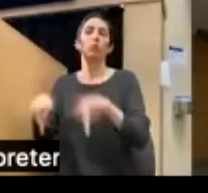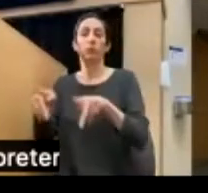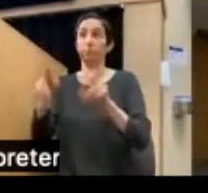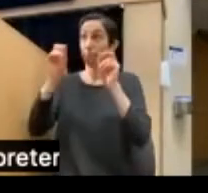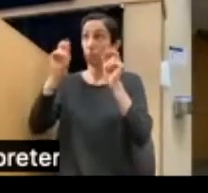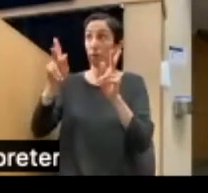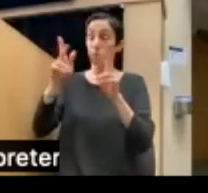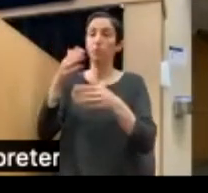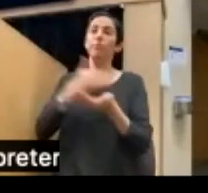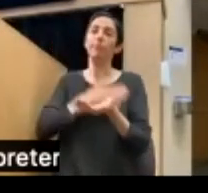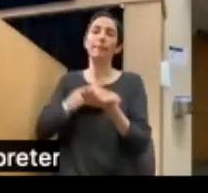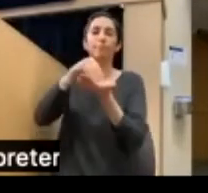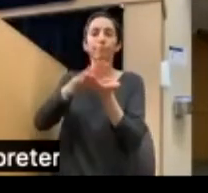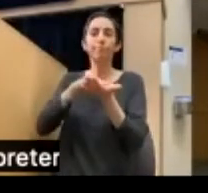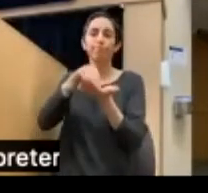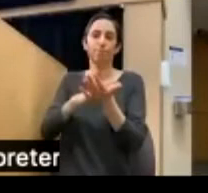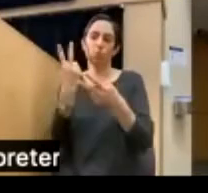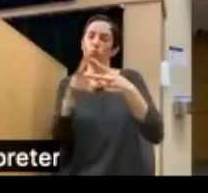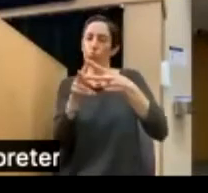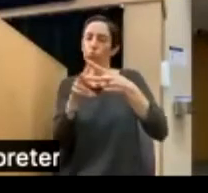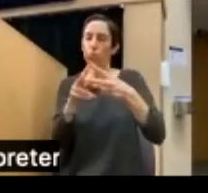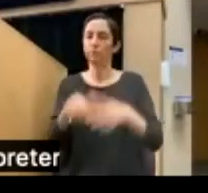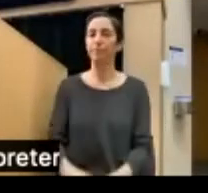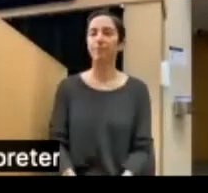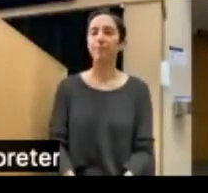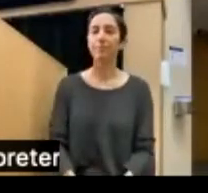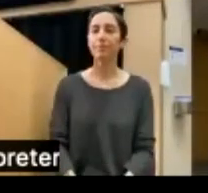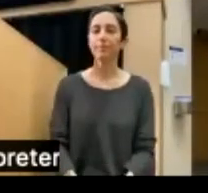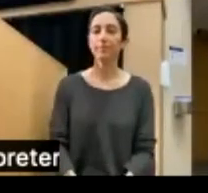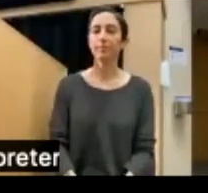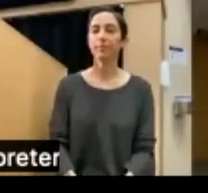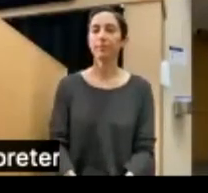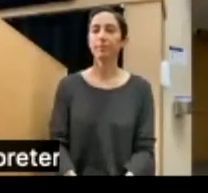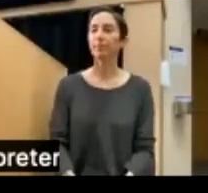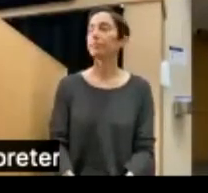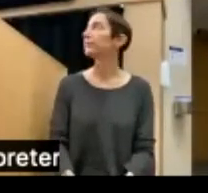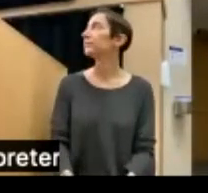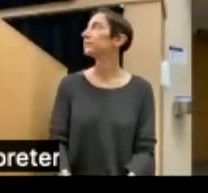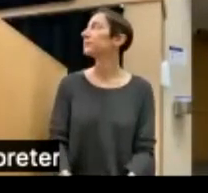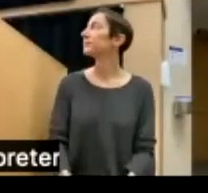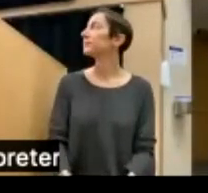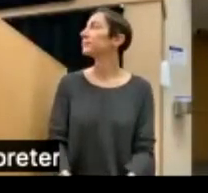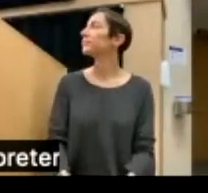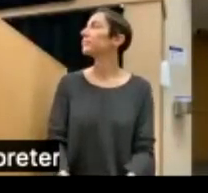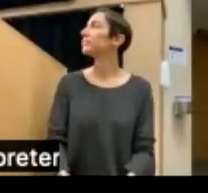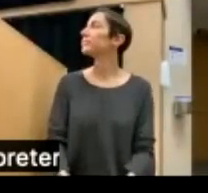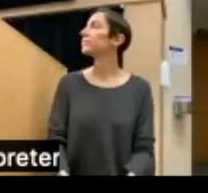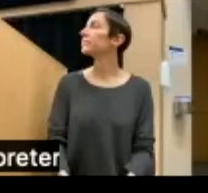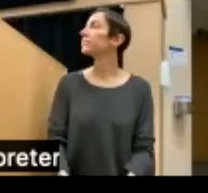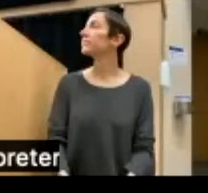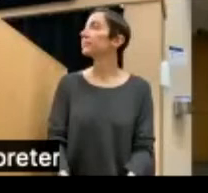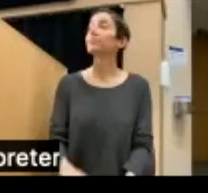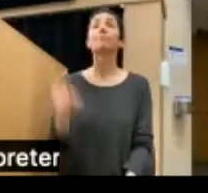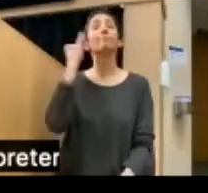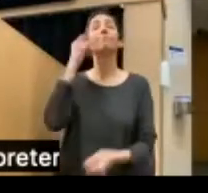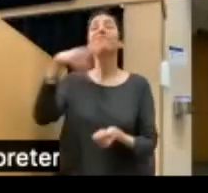good? Okay, great. So for those of you that think kindness is a fluffy